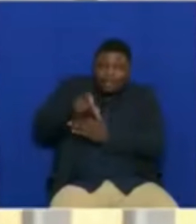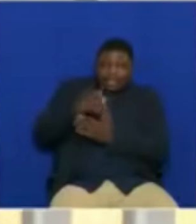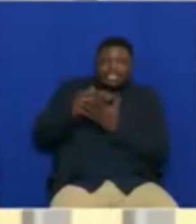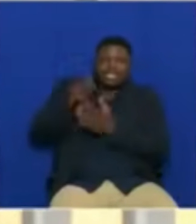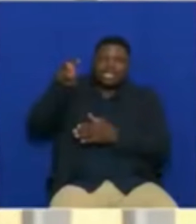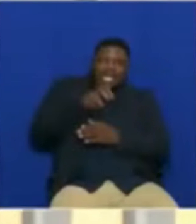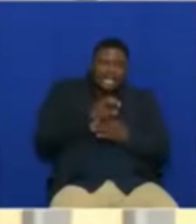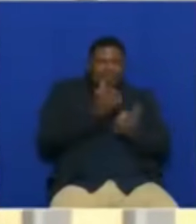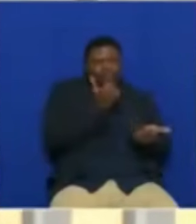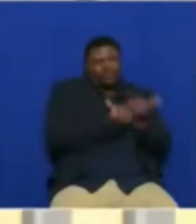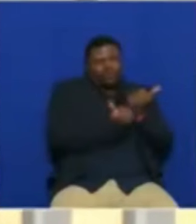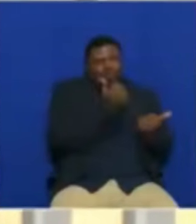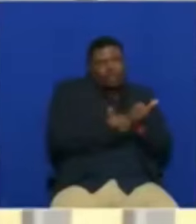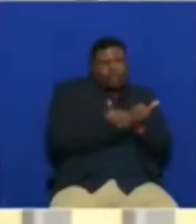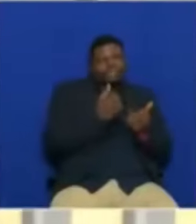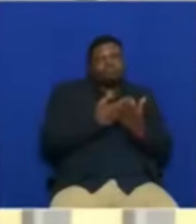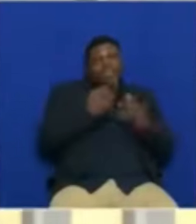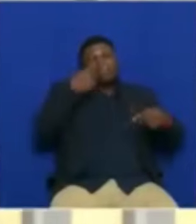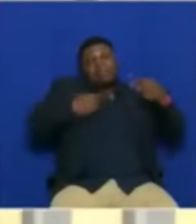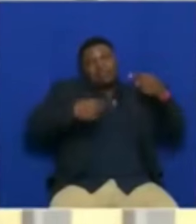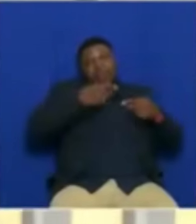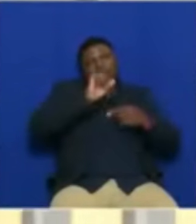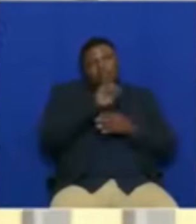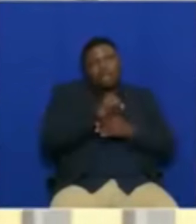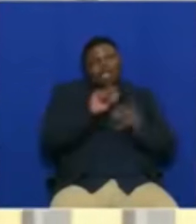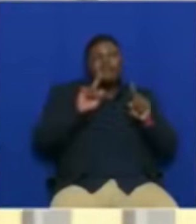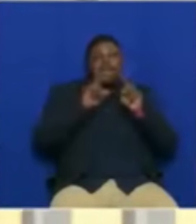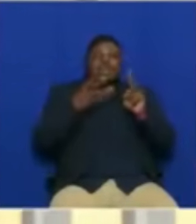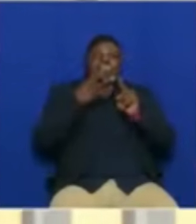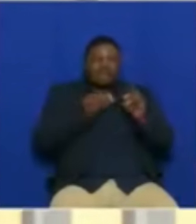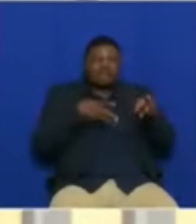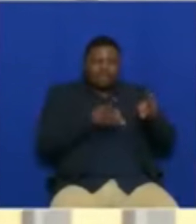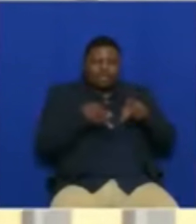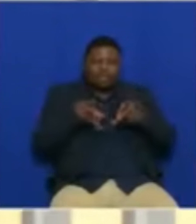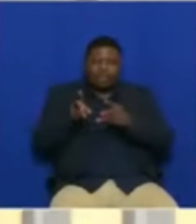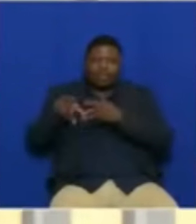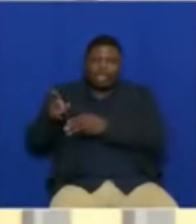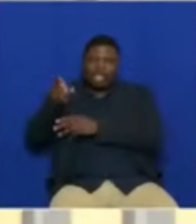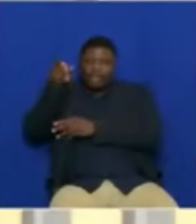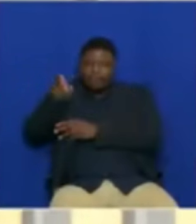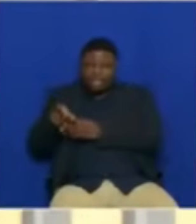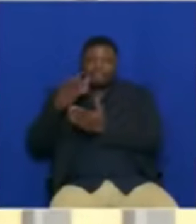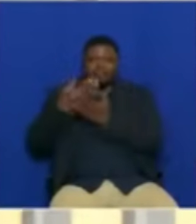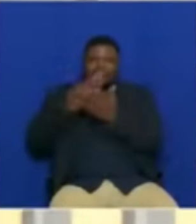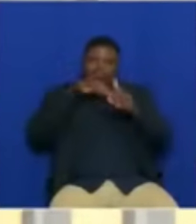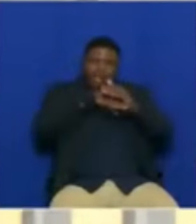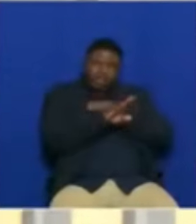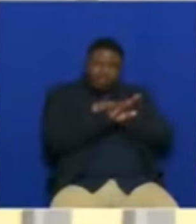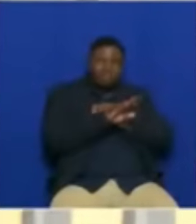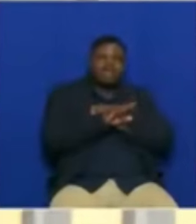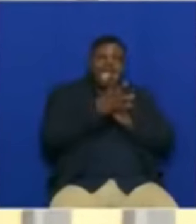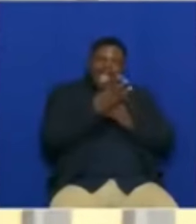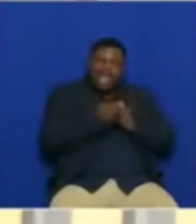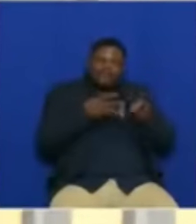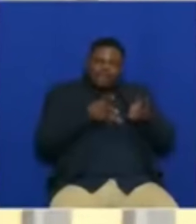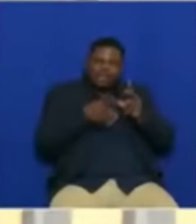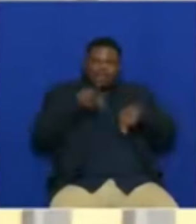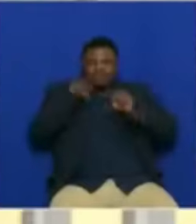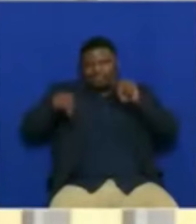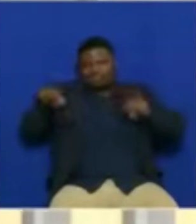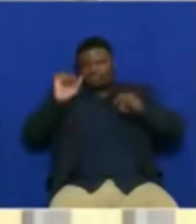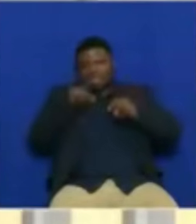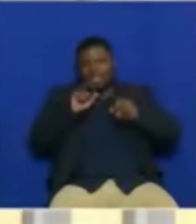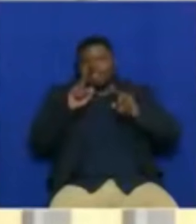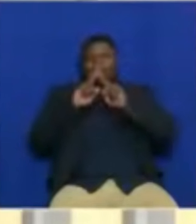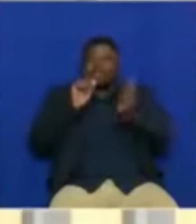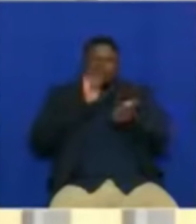there are various methods by which an accused attendance at a trial may be secured. Although arrest is one of these methods, it constitutes one